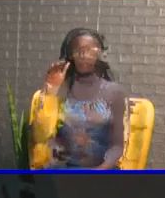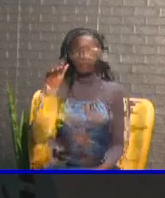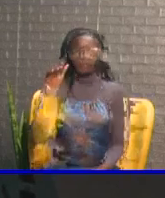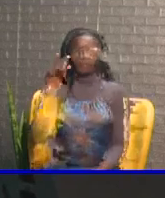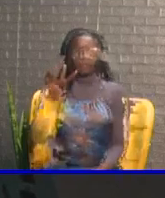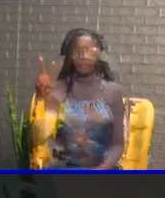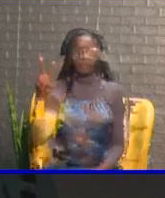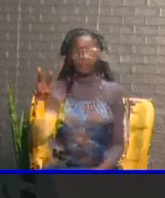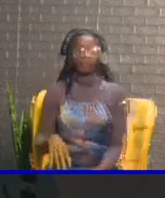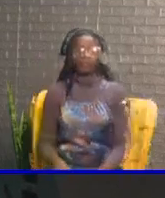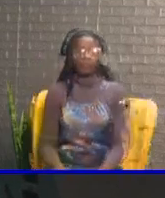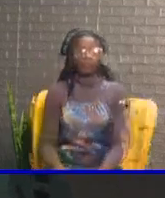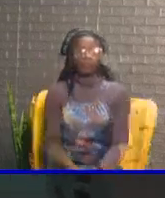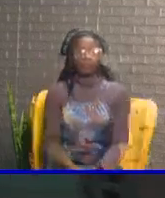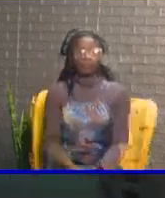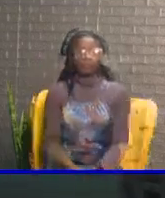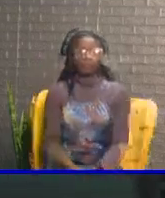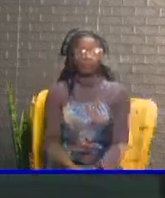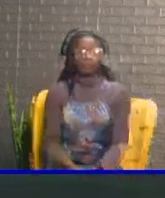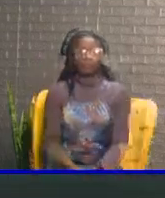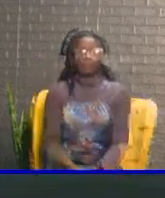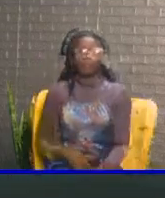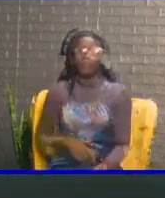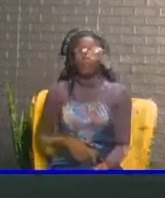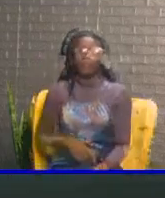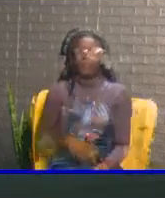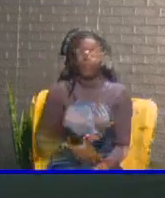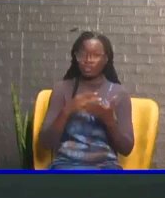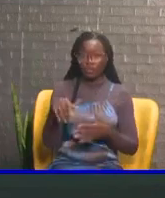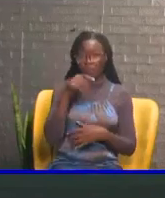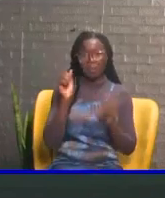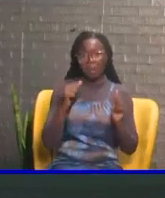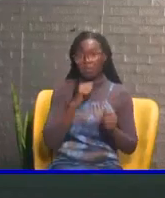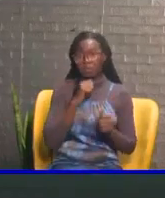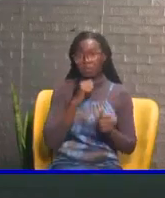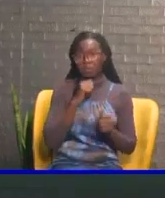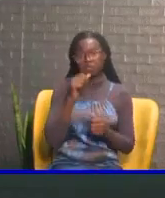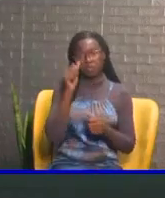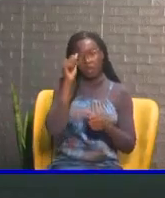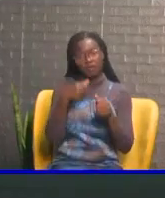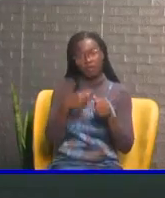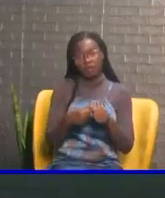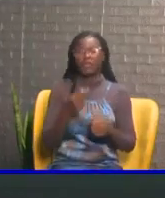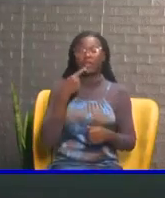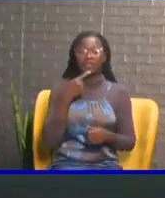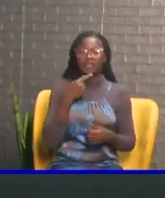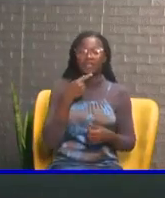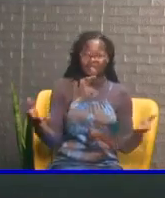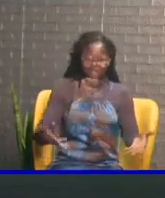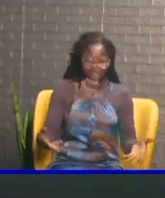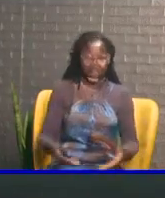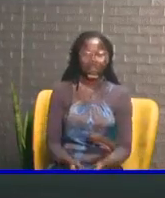This is why I've said this. Some of you may not remember. I said this here